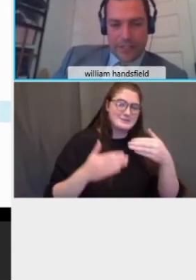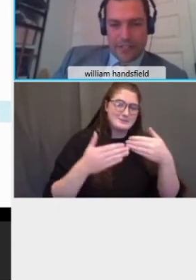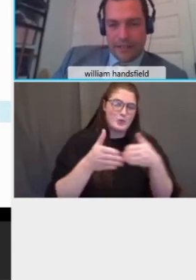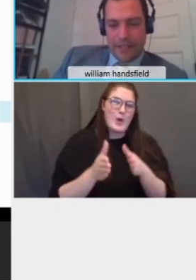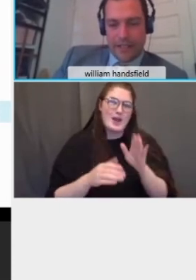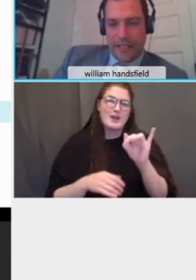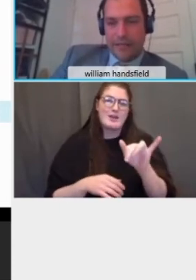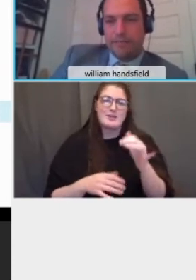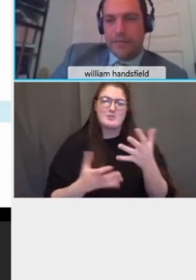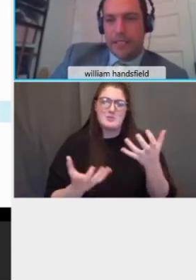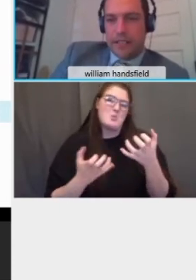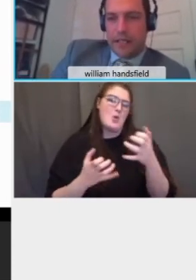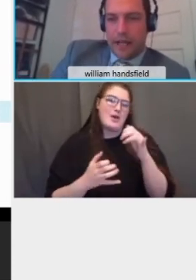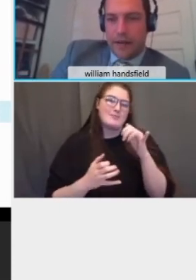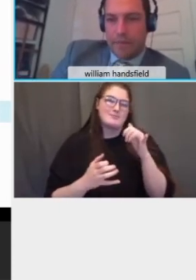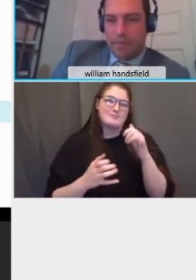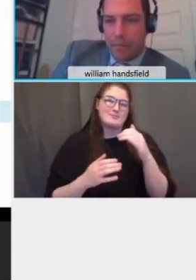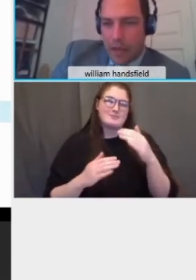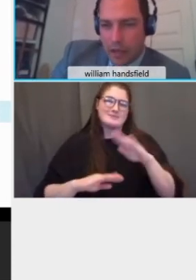that interest and need.